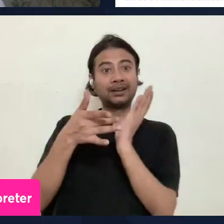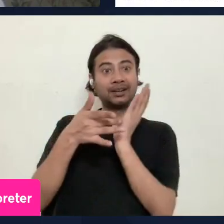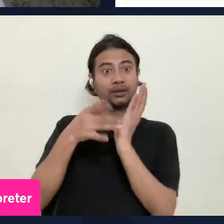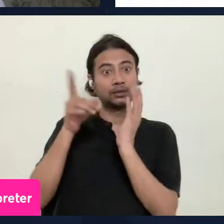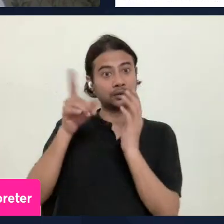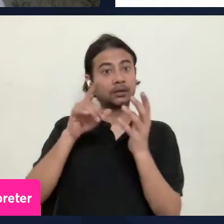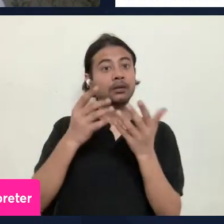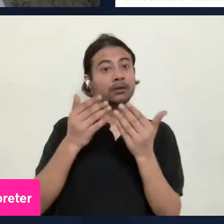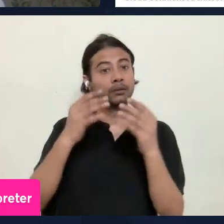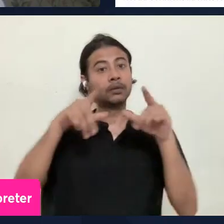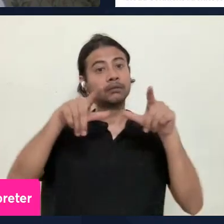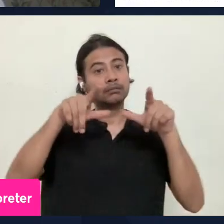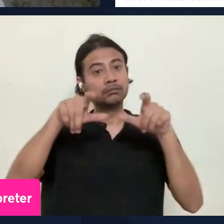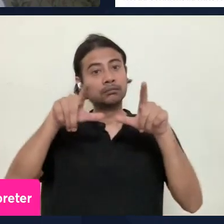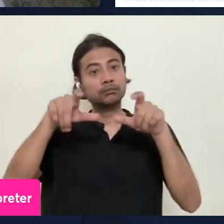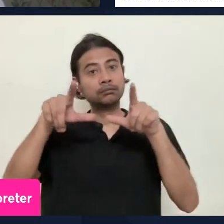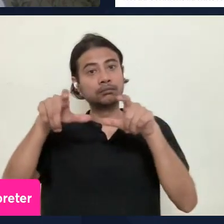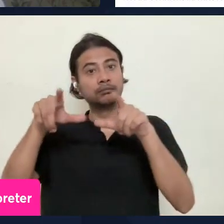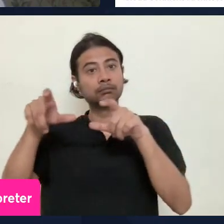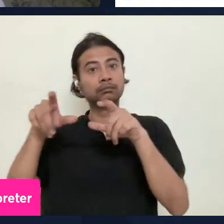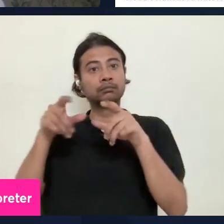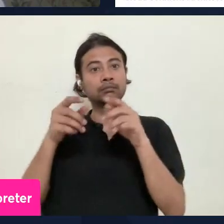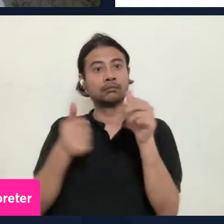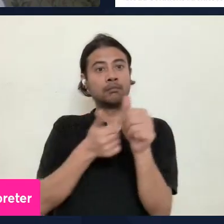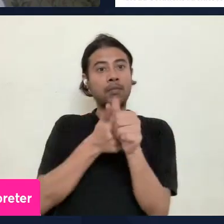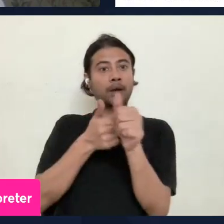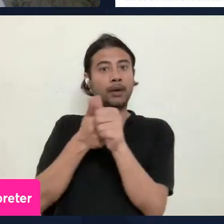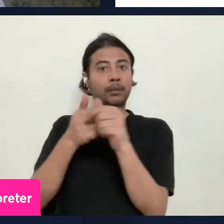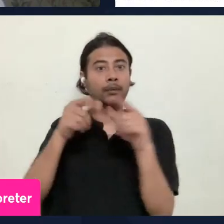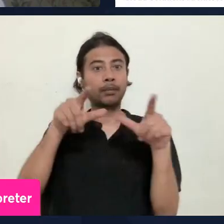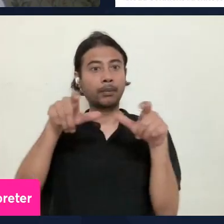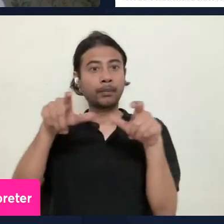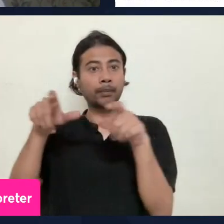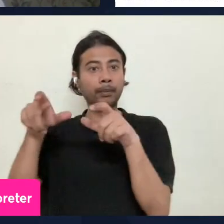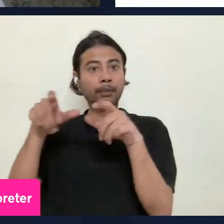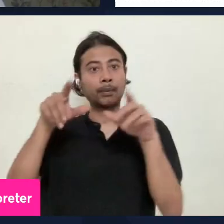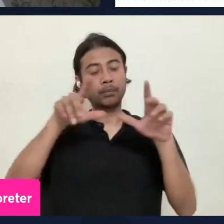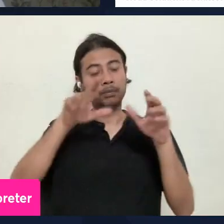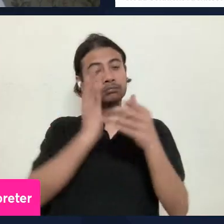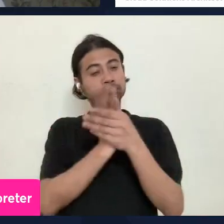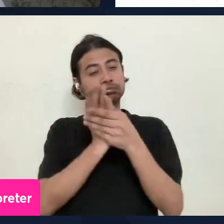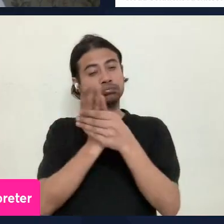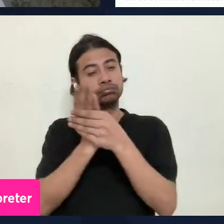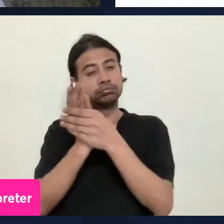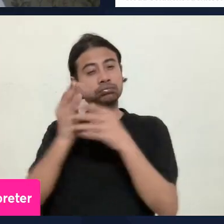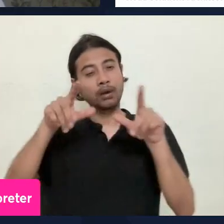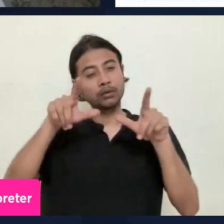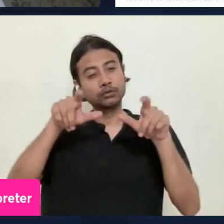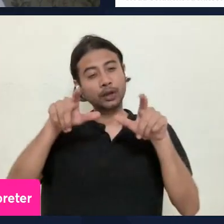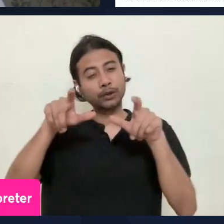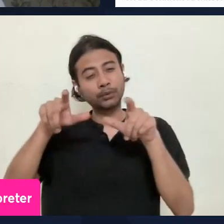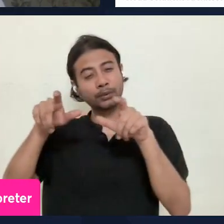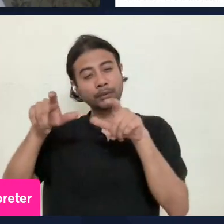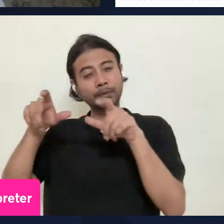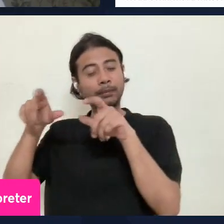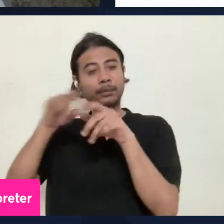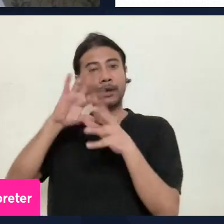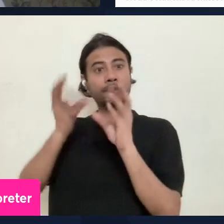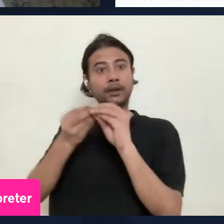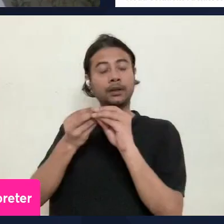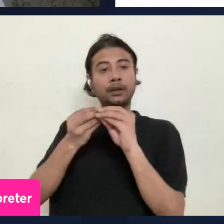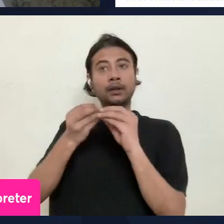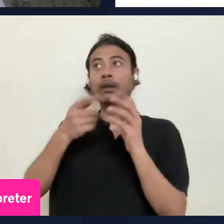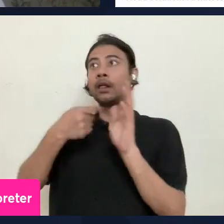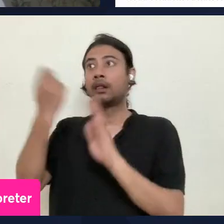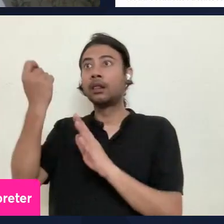that point-in-time copy, which is instantly available to recover from. But those snapshots are very efficient, and if